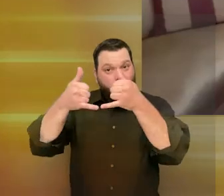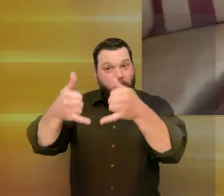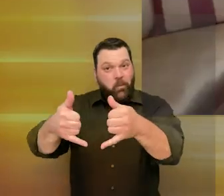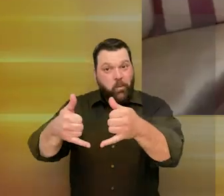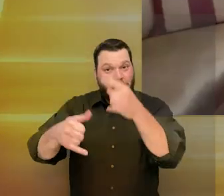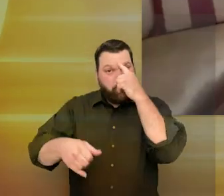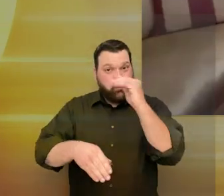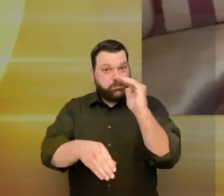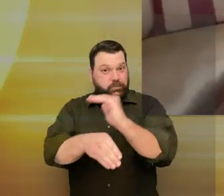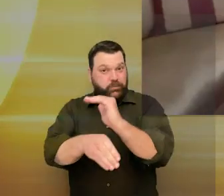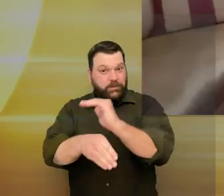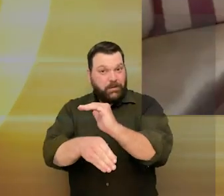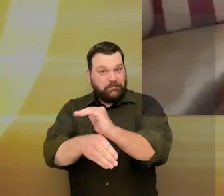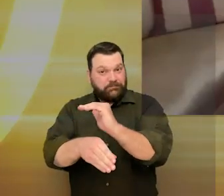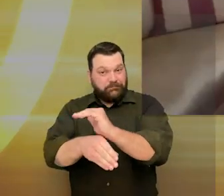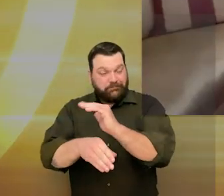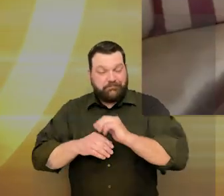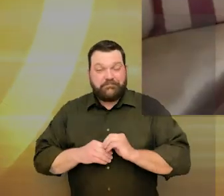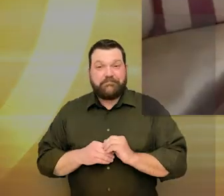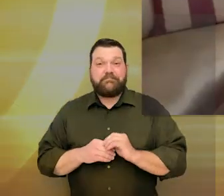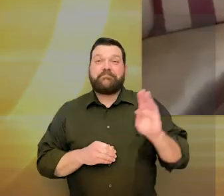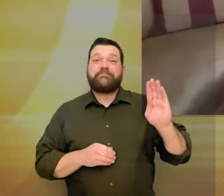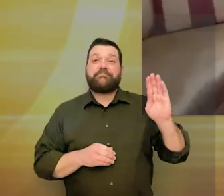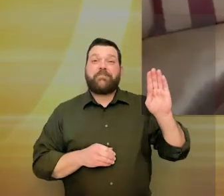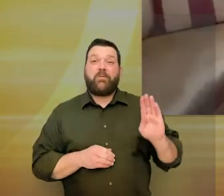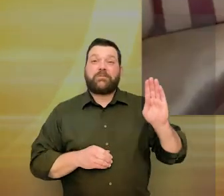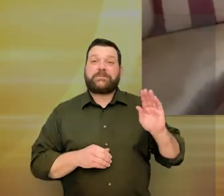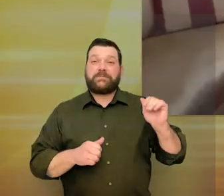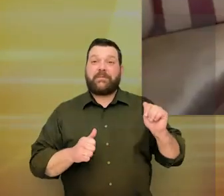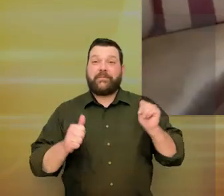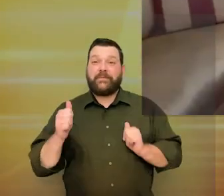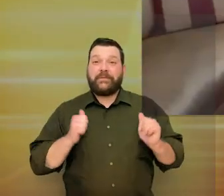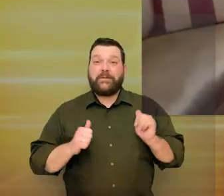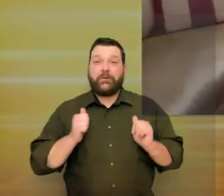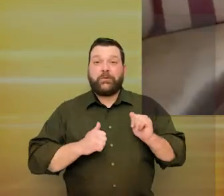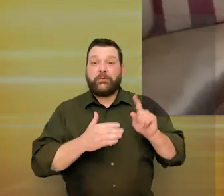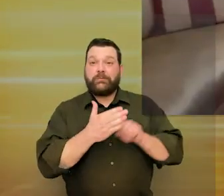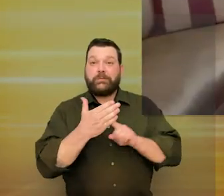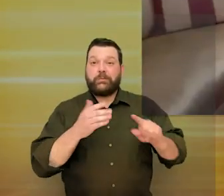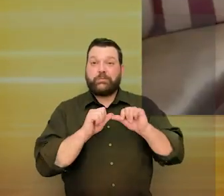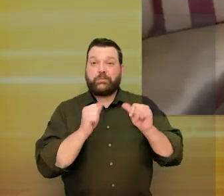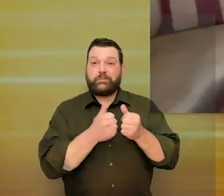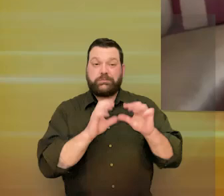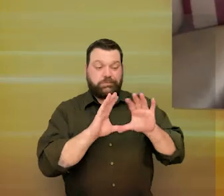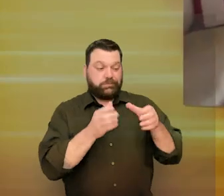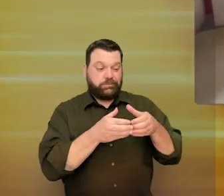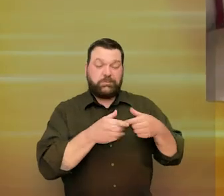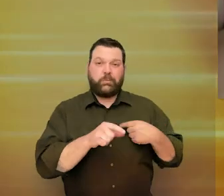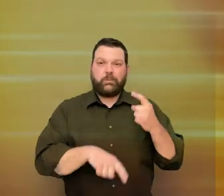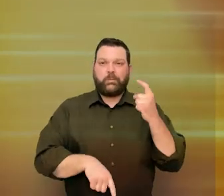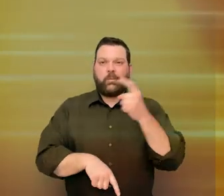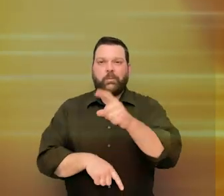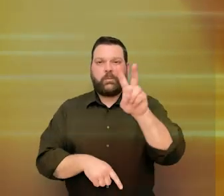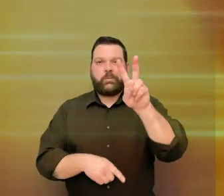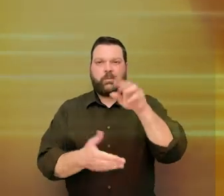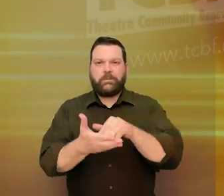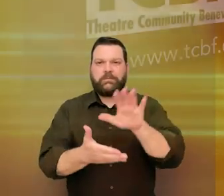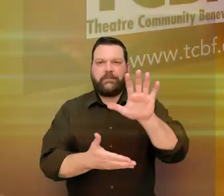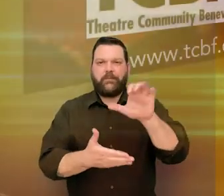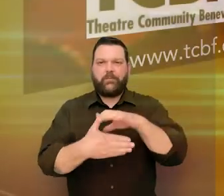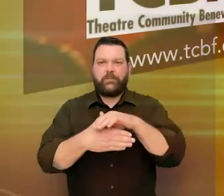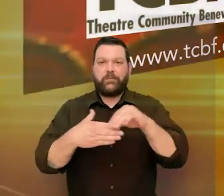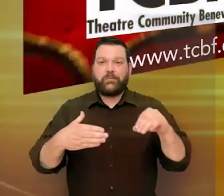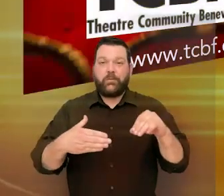We have one more award to give out tonight. The Boston Theater Critics Association is donating $2,500